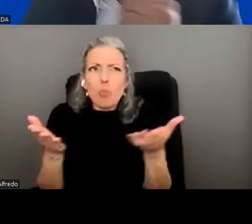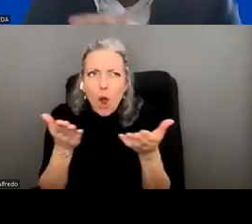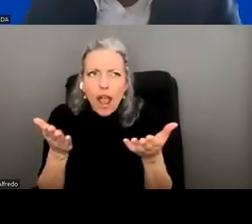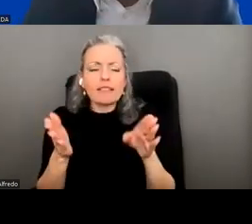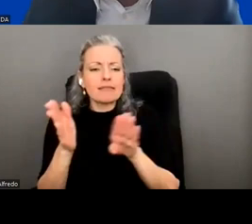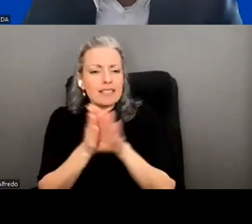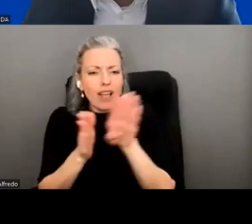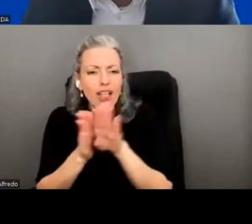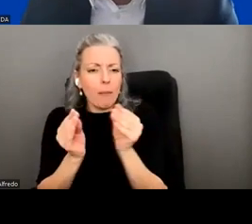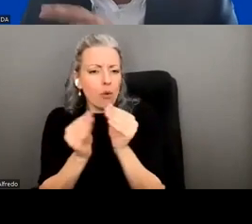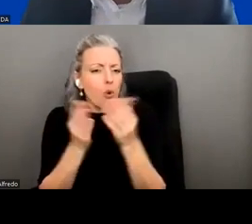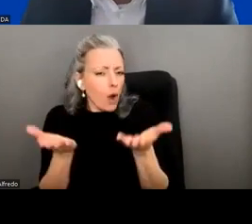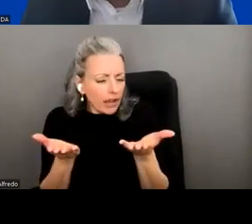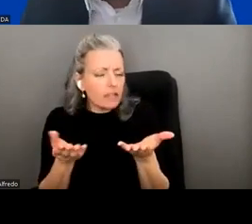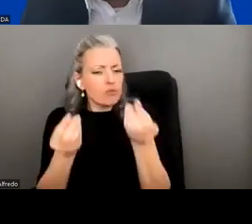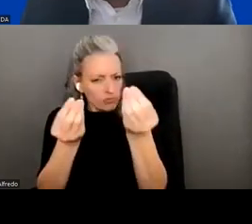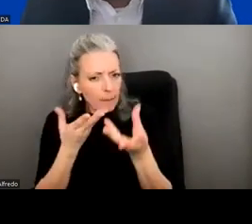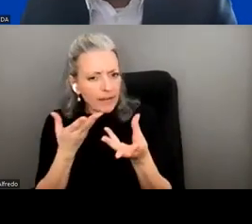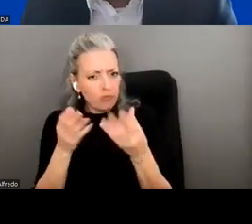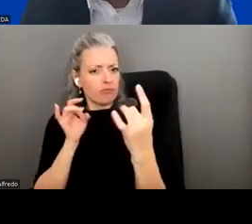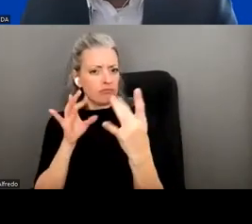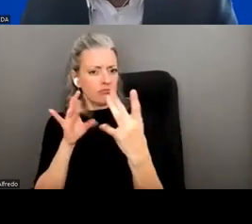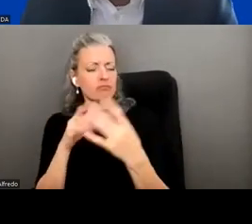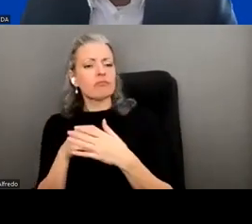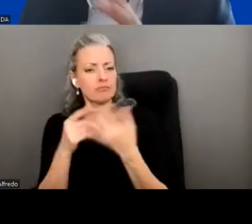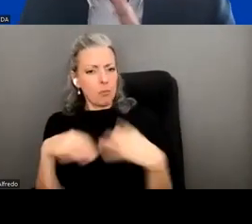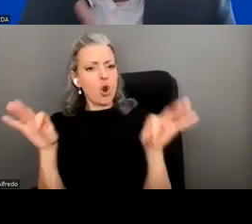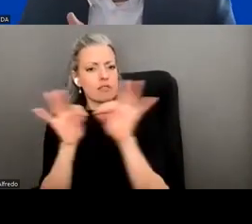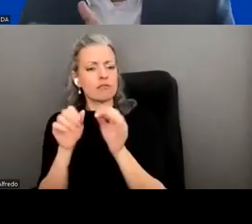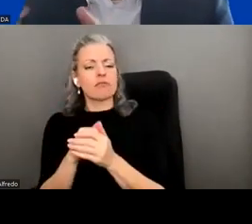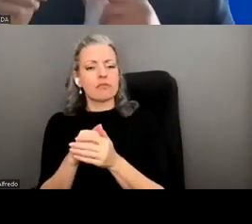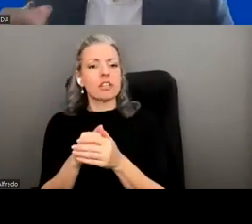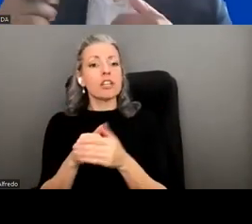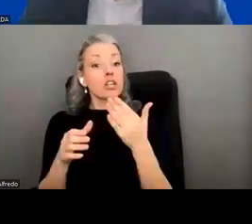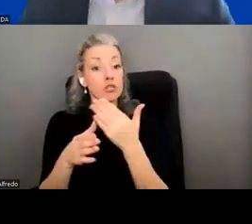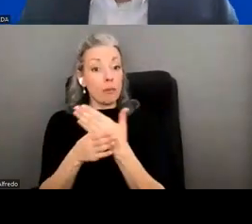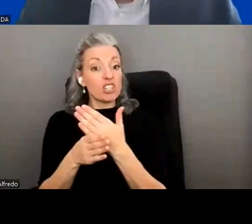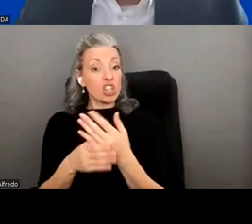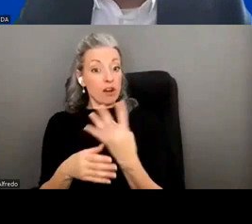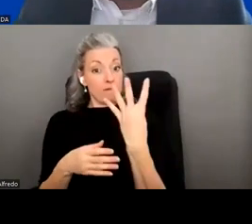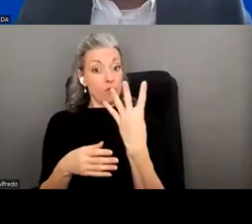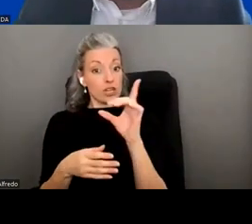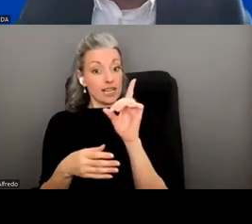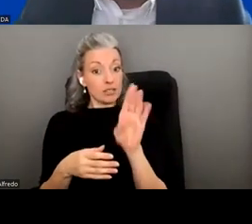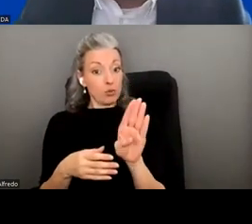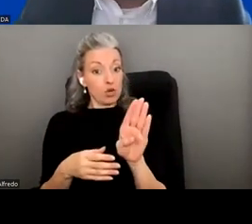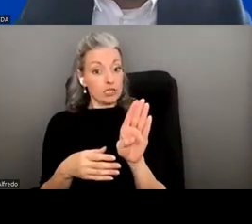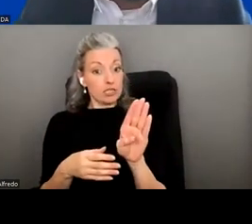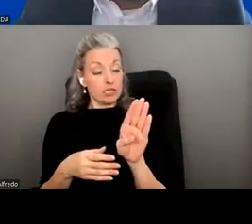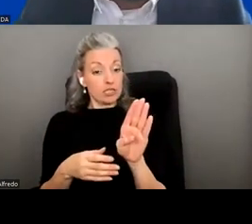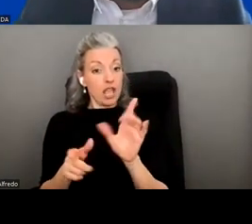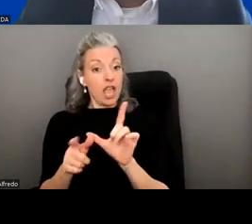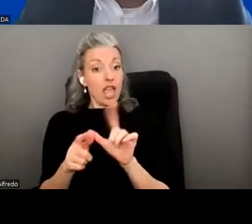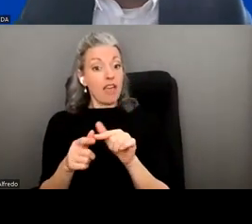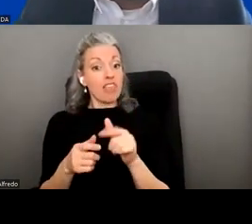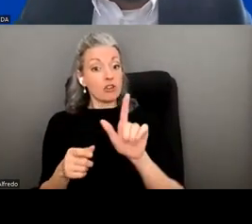just other comments and feedback in general on the equity index or anything else. And so I'm going to share 4 of these dashboards. I'm going to pause after each one just to open up for